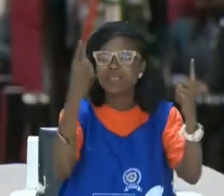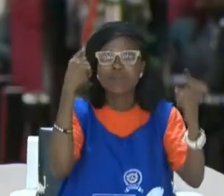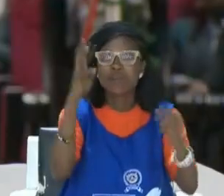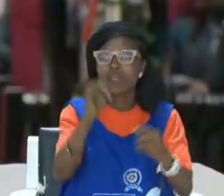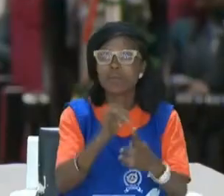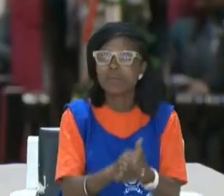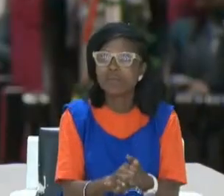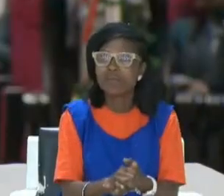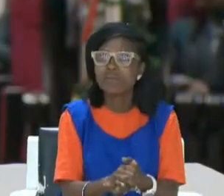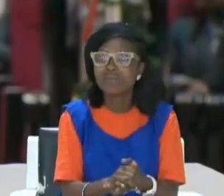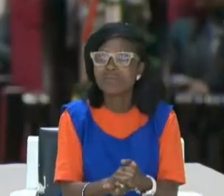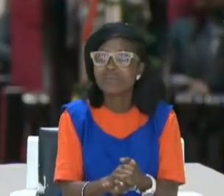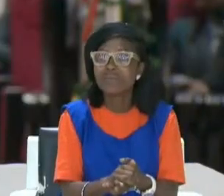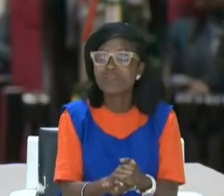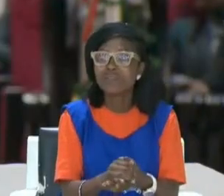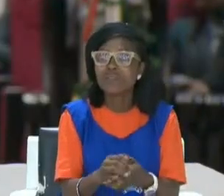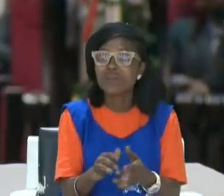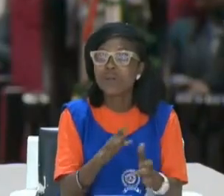I've said it before.